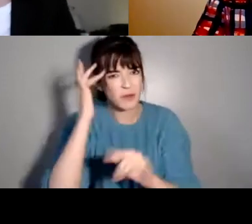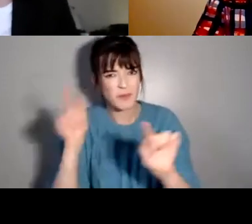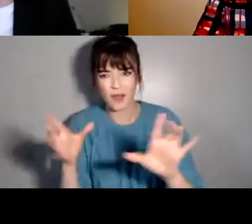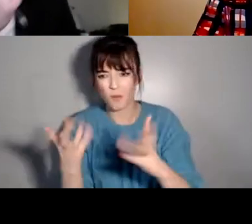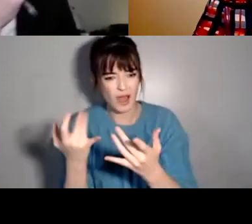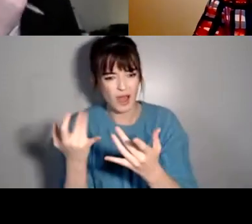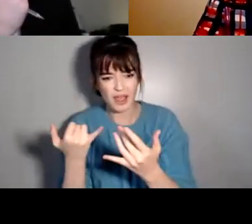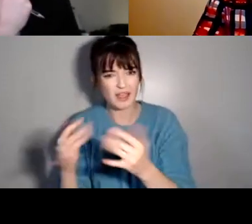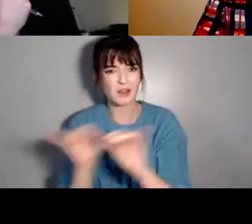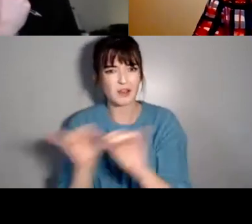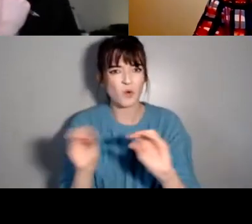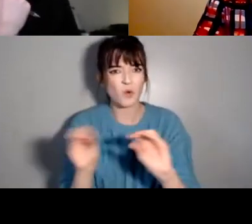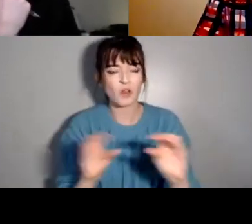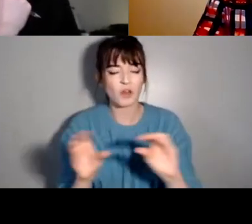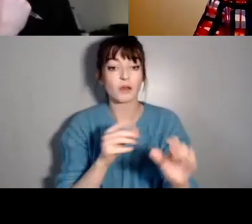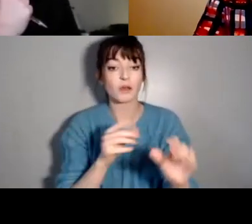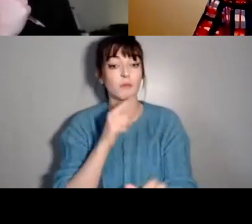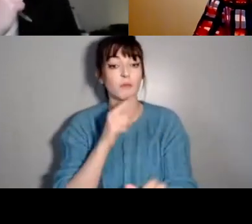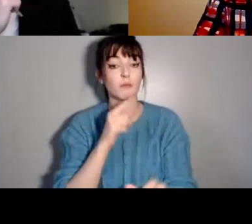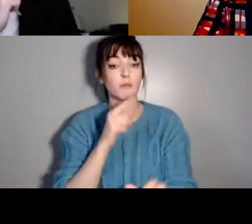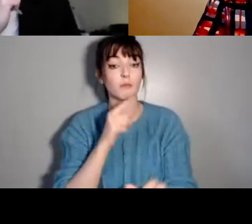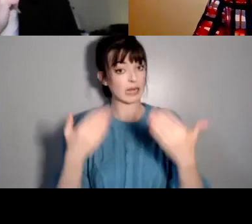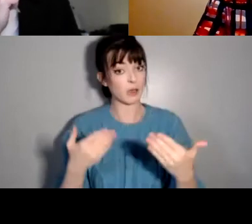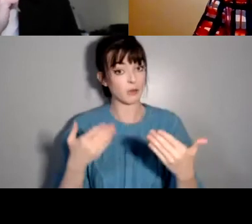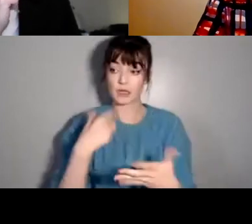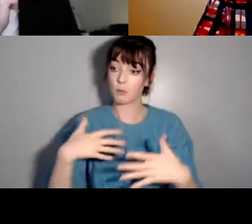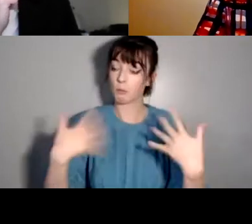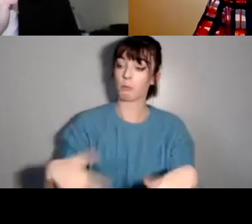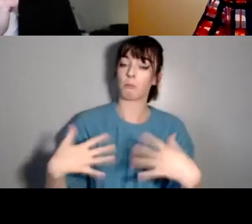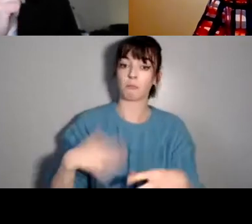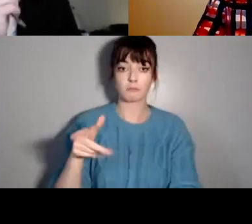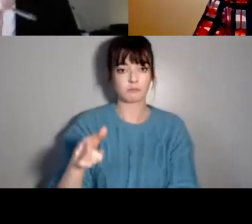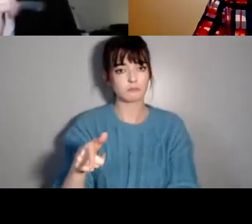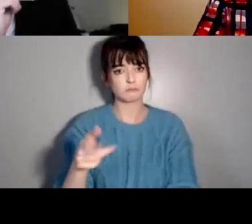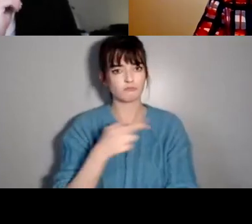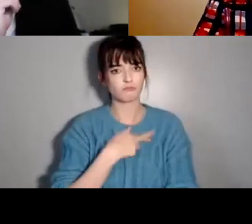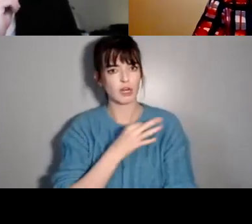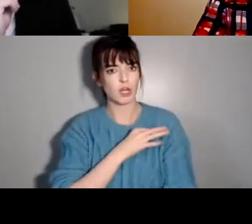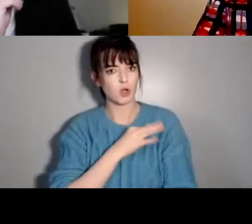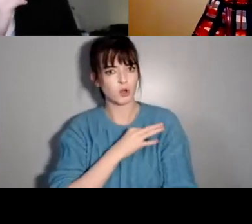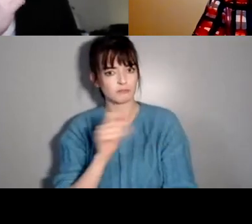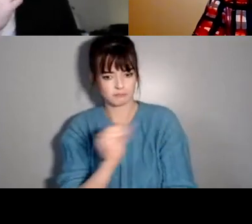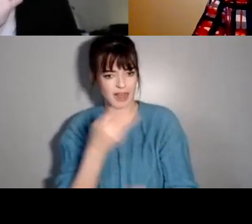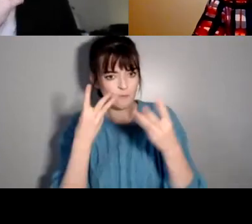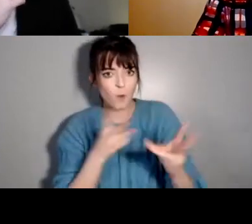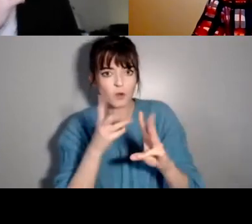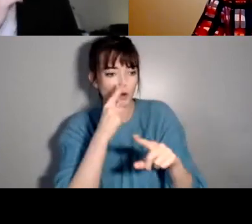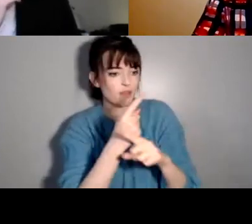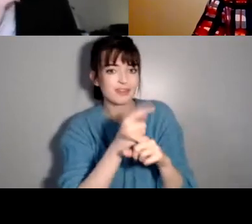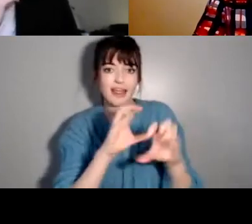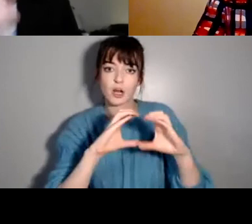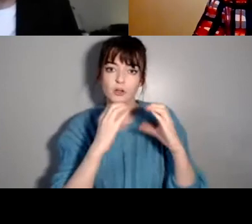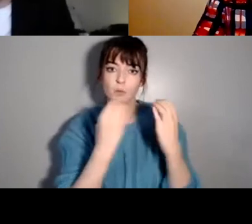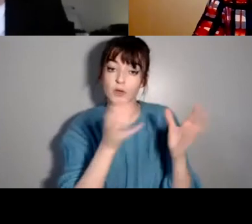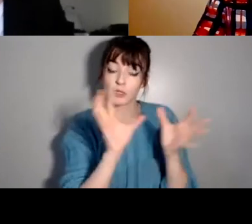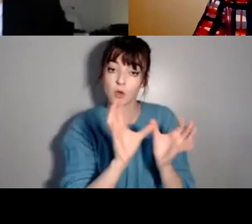to, you know, came back saying, is there any chance of a slot for me here? You know, so yes, it has been a